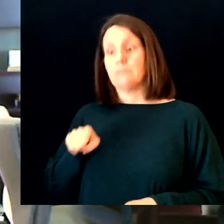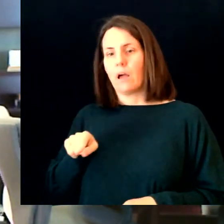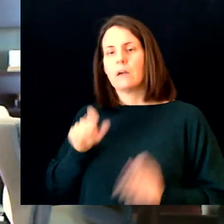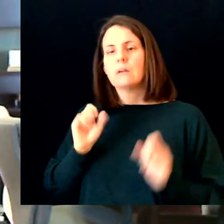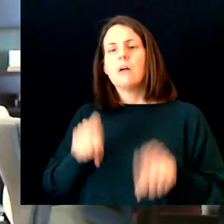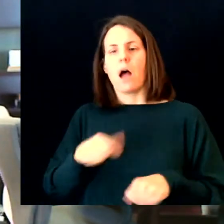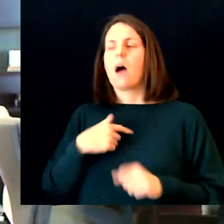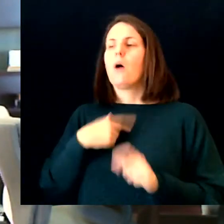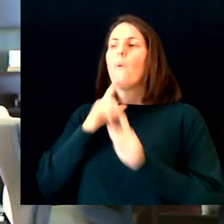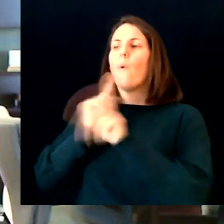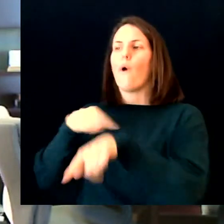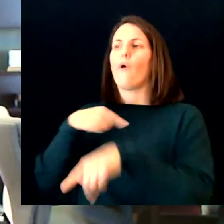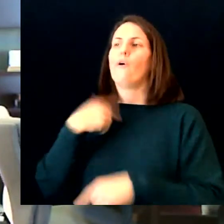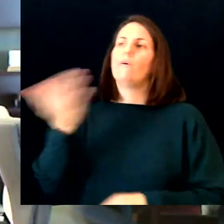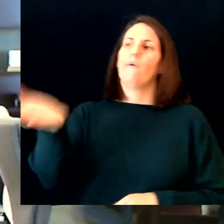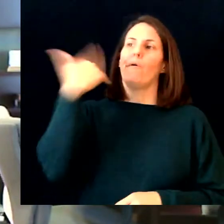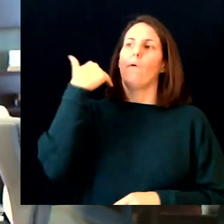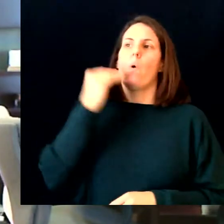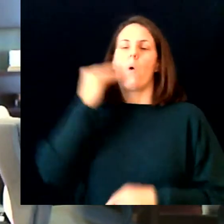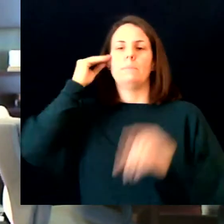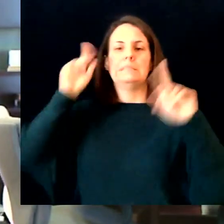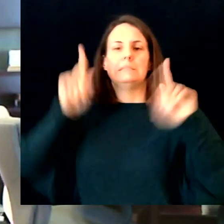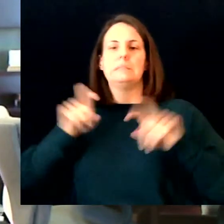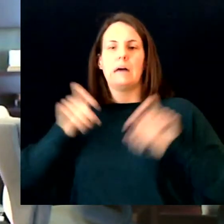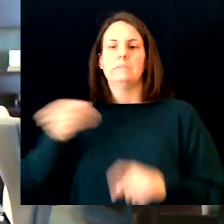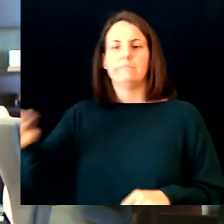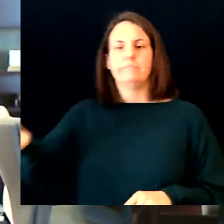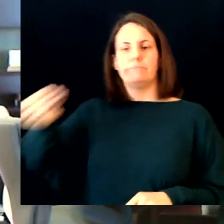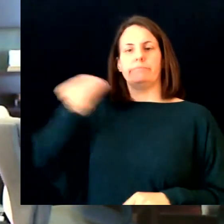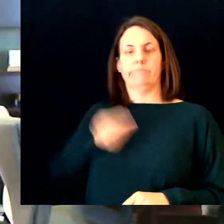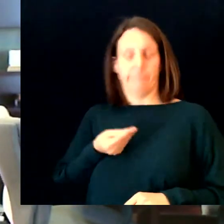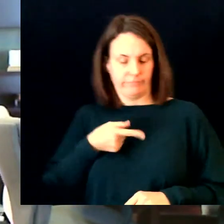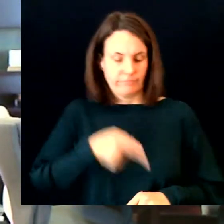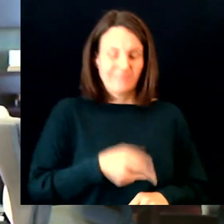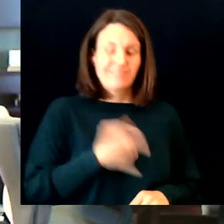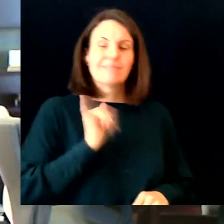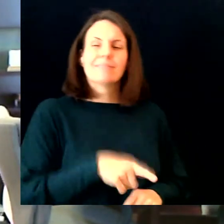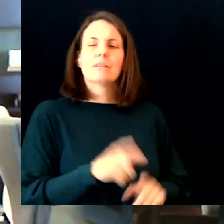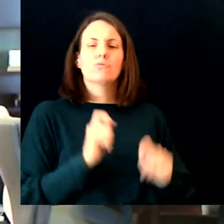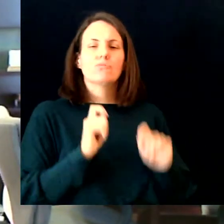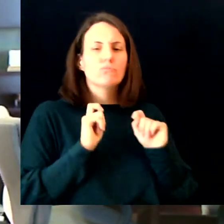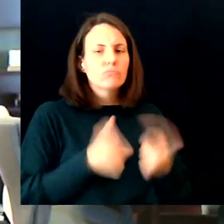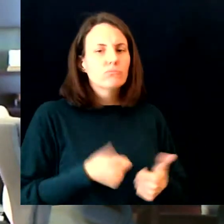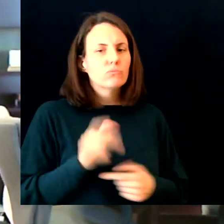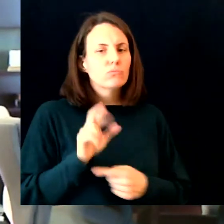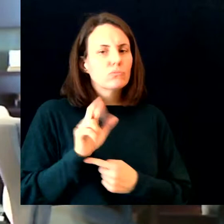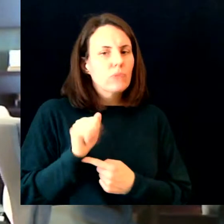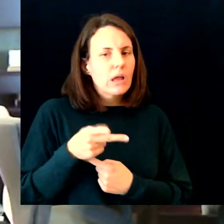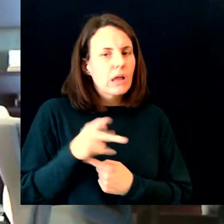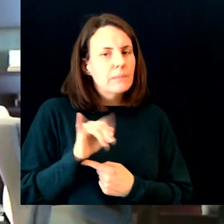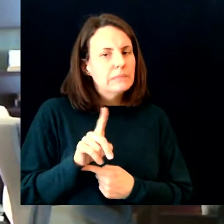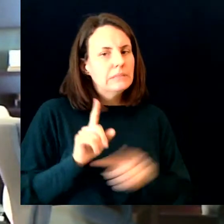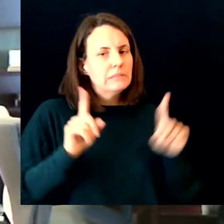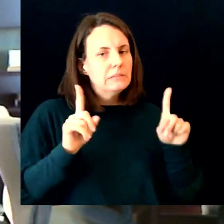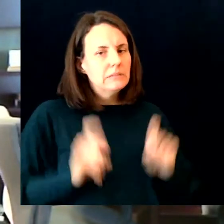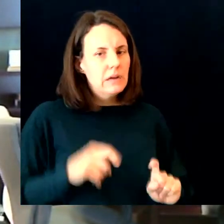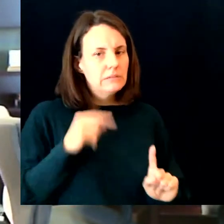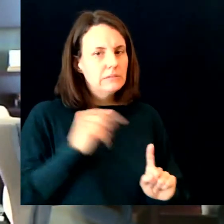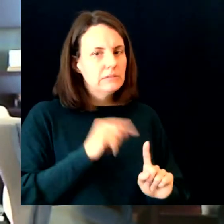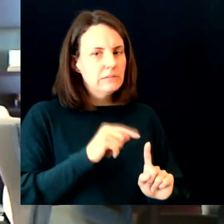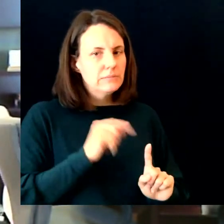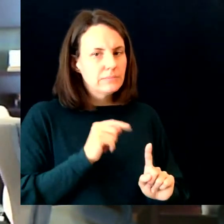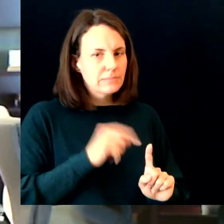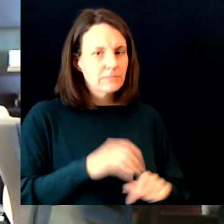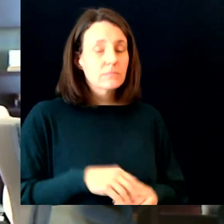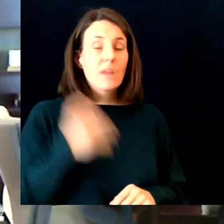an online proctor. You send it in, you get the result. And of course, there are the free tests that are available to